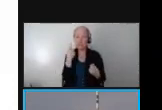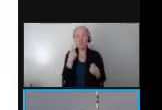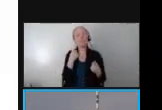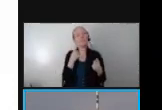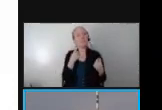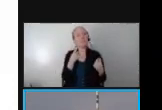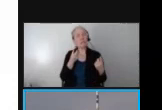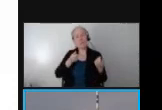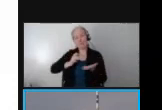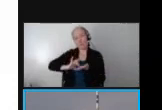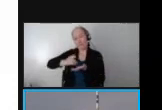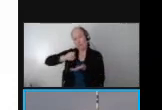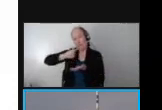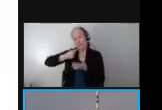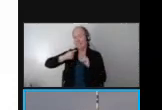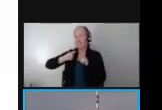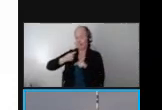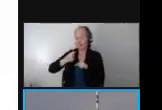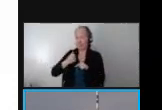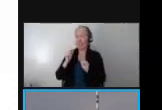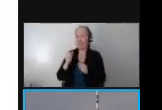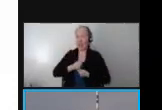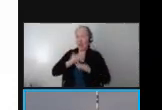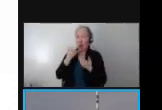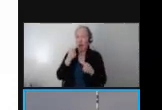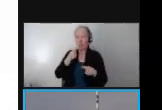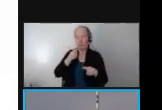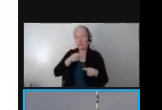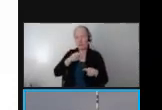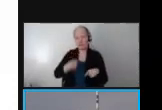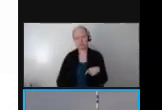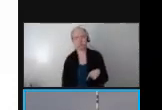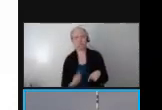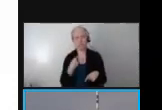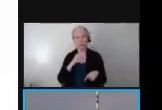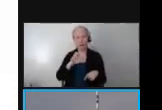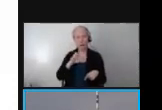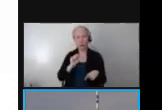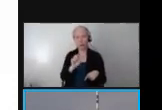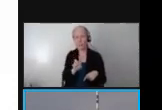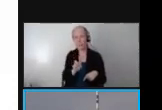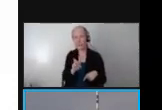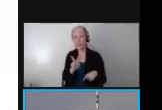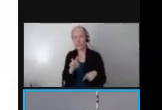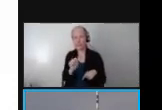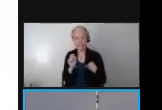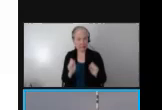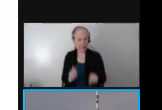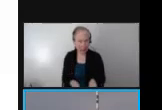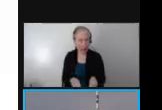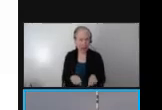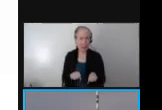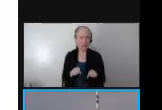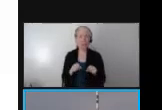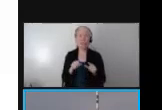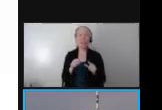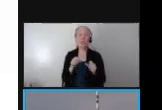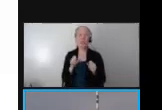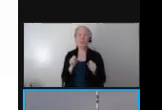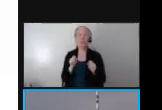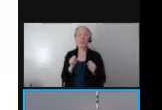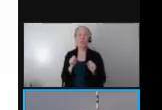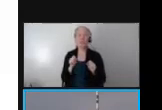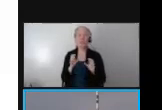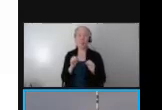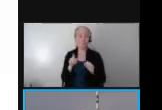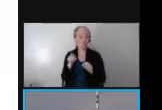are a known risk factor for DVT formation on orbit. I think, you know, for all you